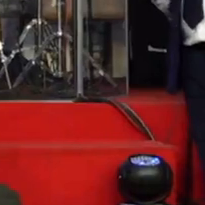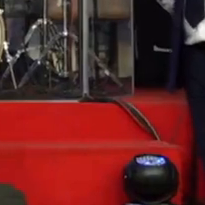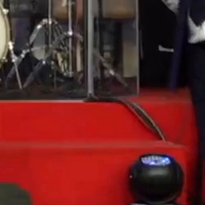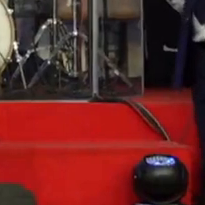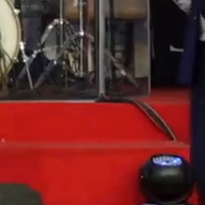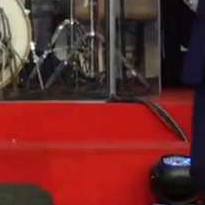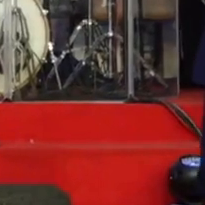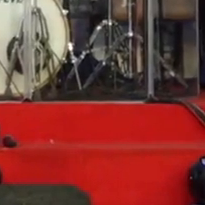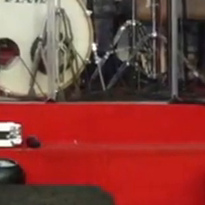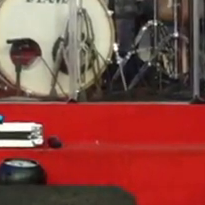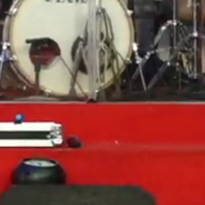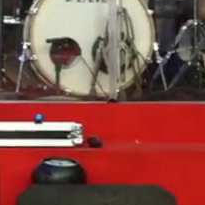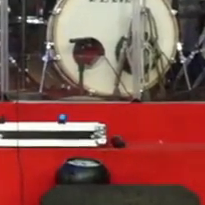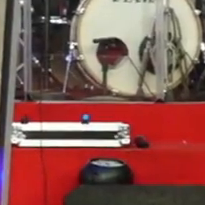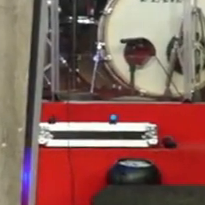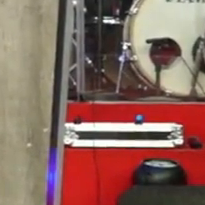hit the grow button.